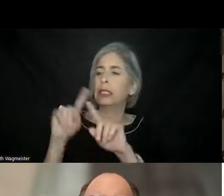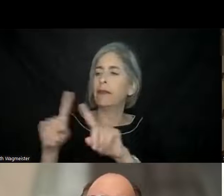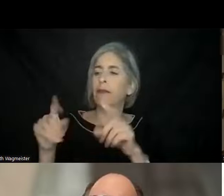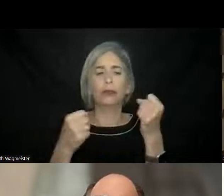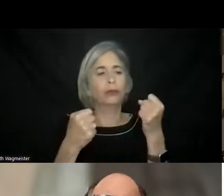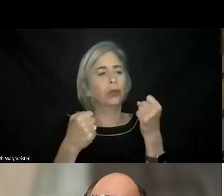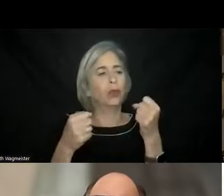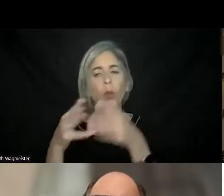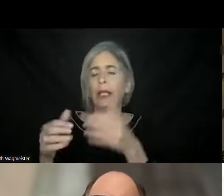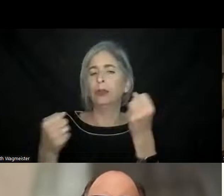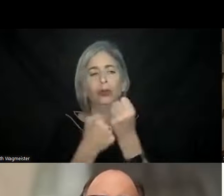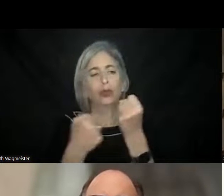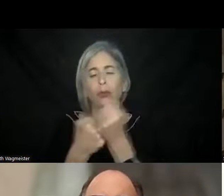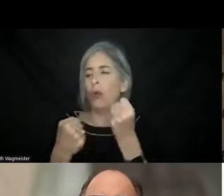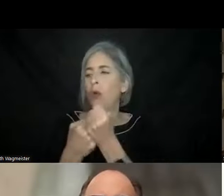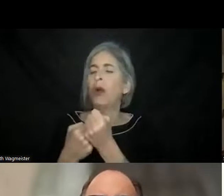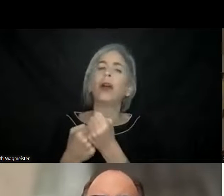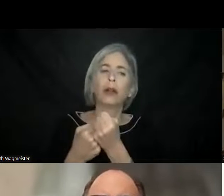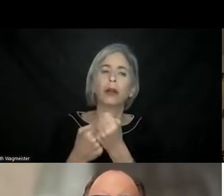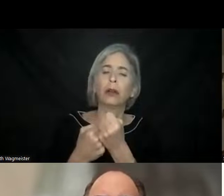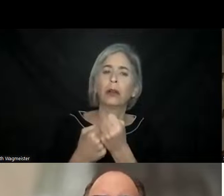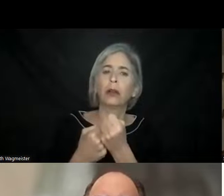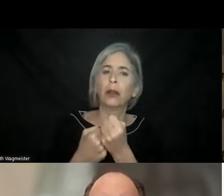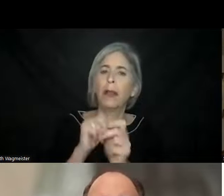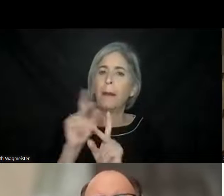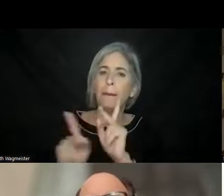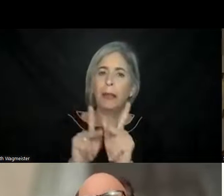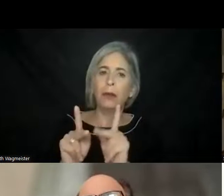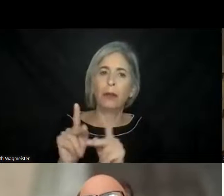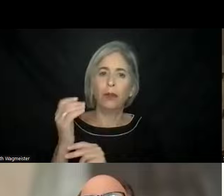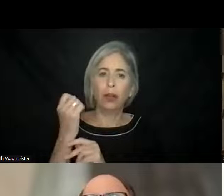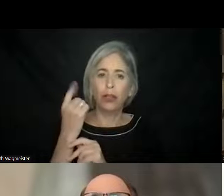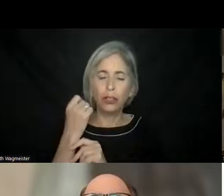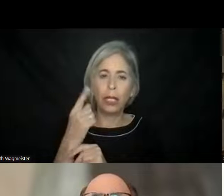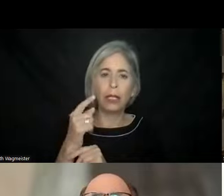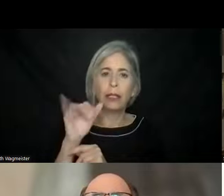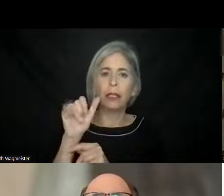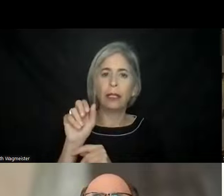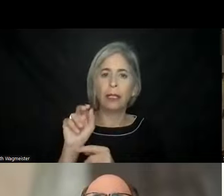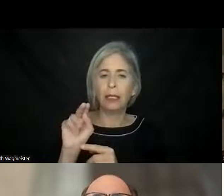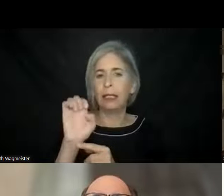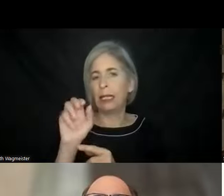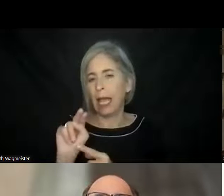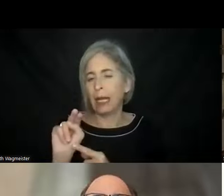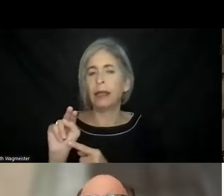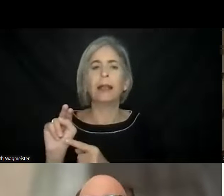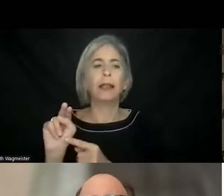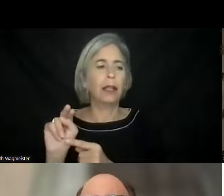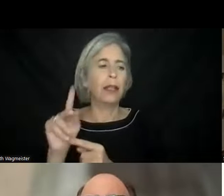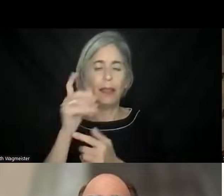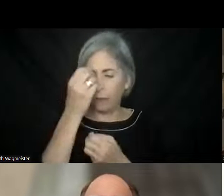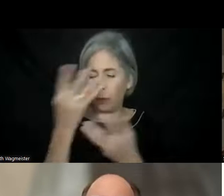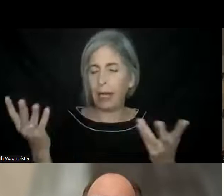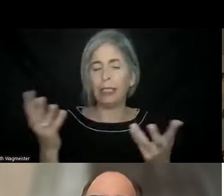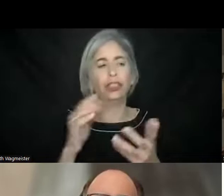supporting people to better know and use the EN. So we made questions, we have gathered that information, we've done